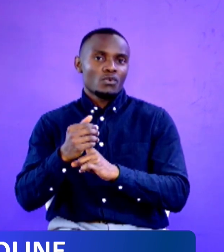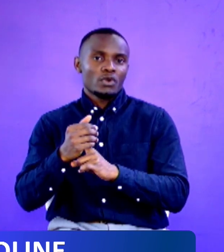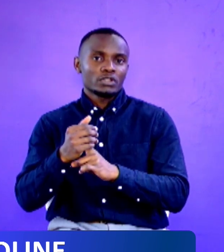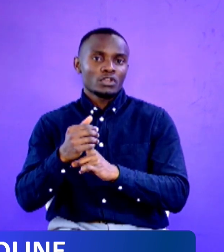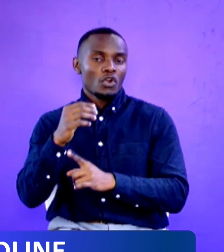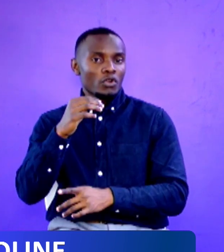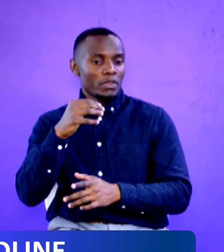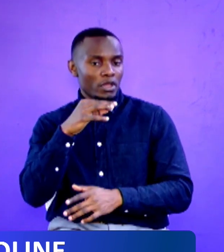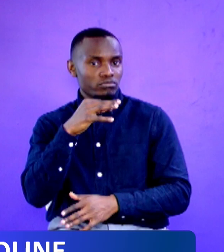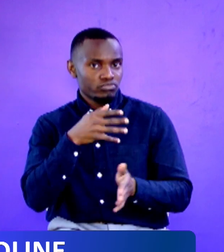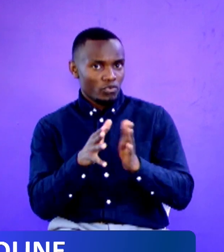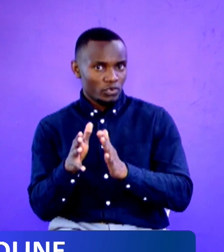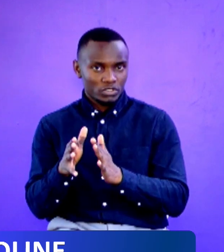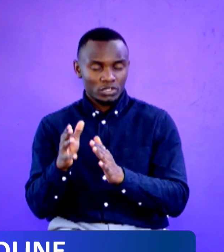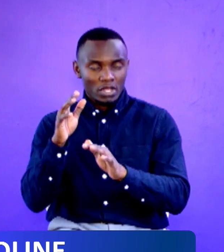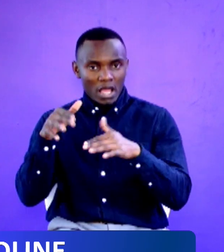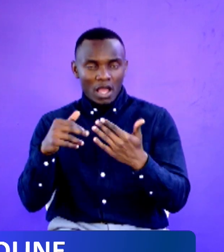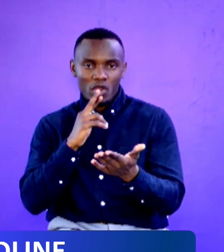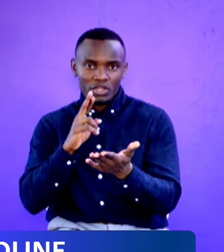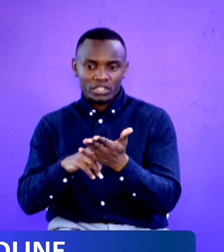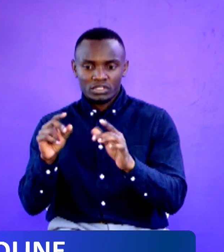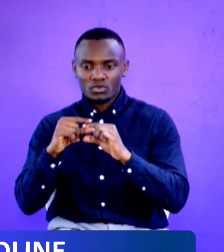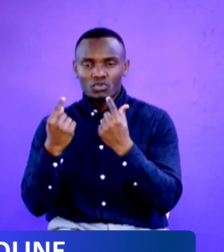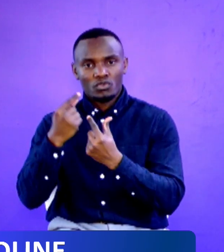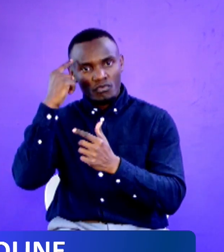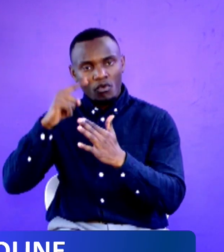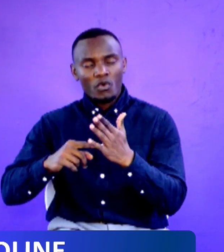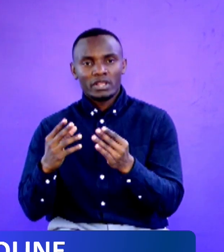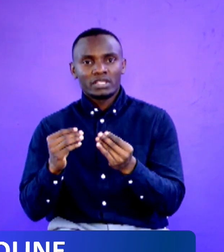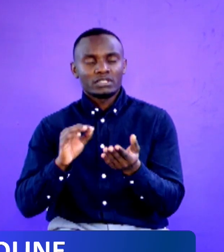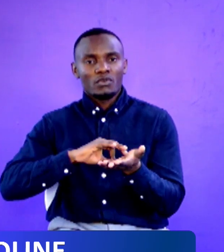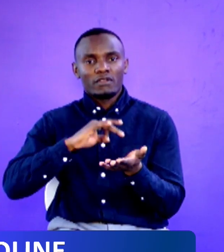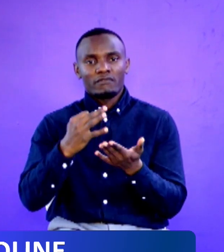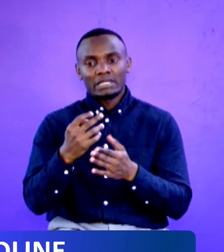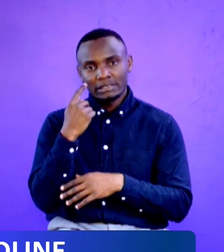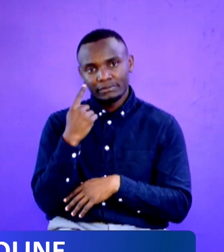easier funding. Here is the Deputy President speaking in Tharaka.